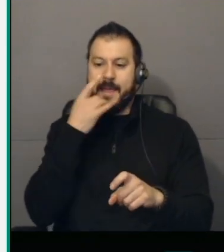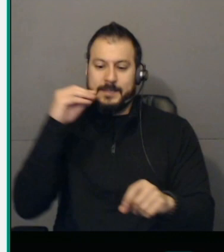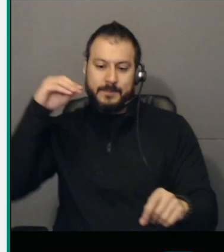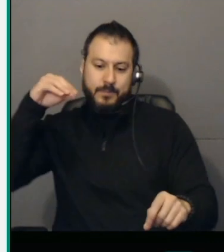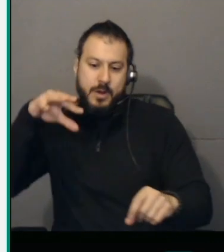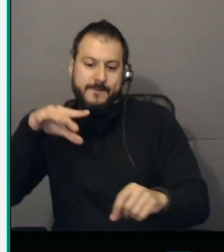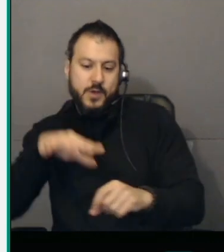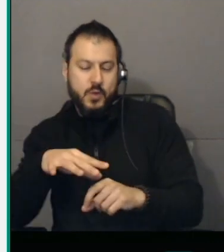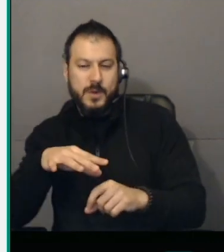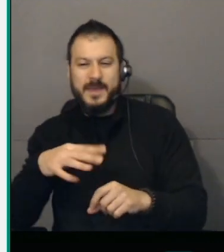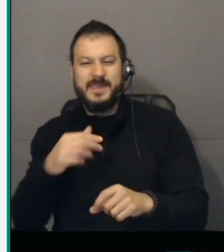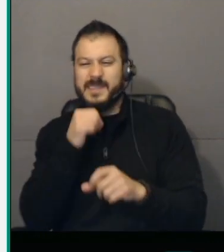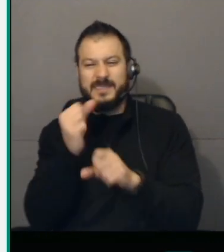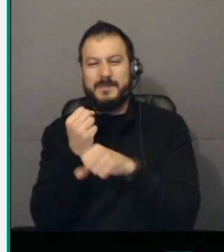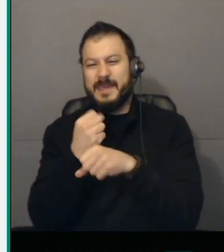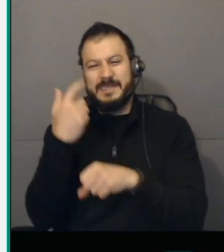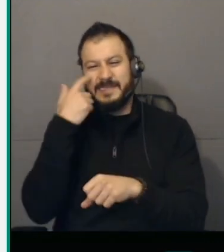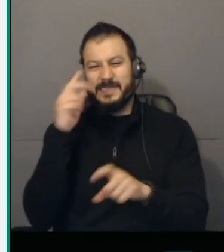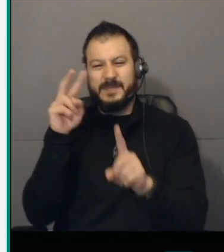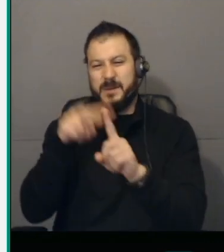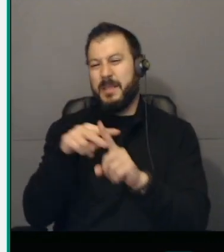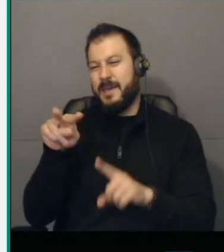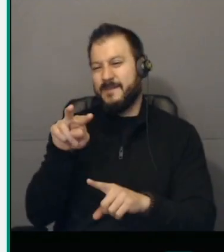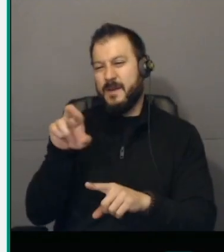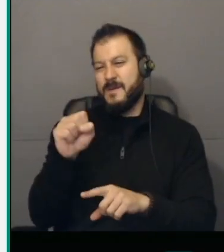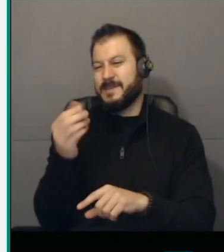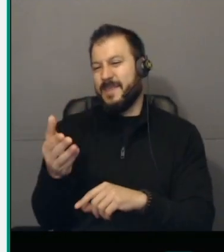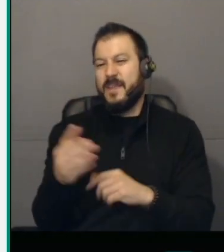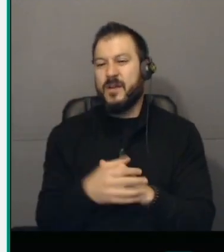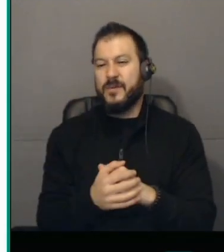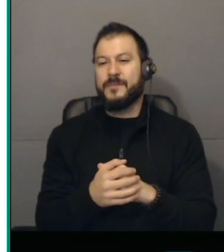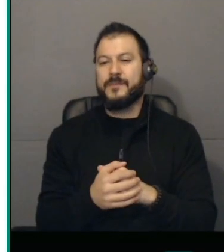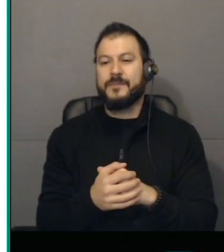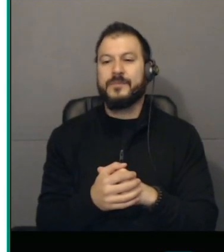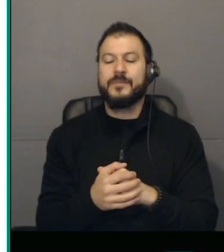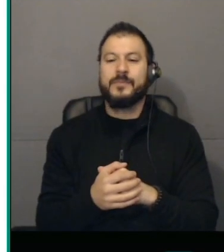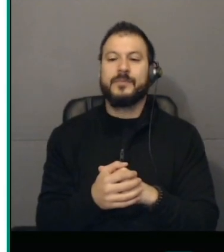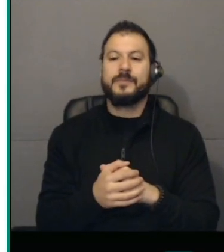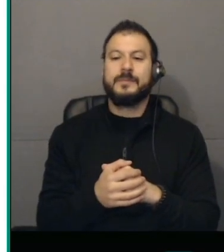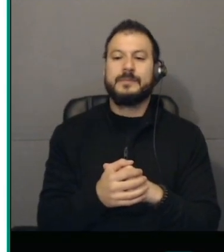view, it really doesn't make sense to be applying VRS there.